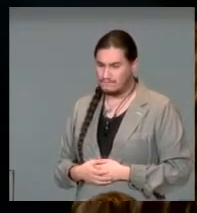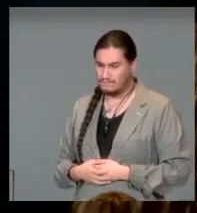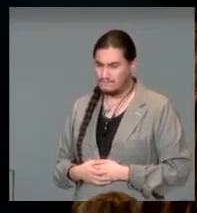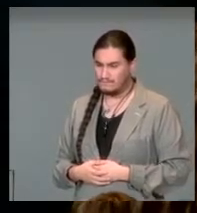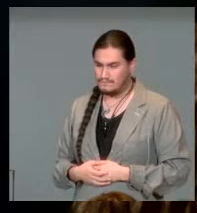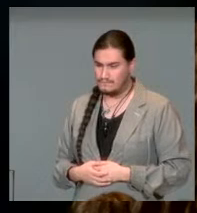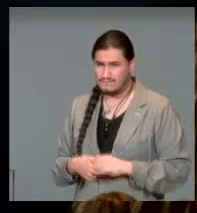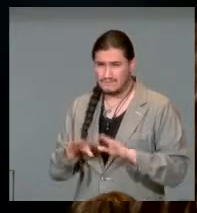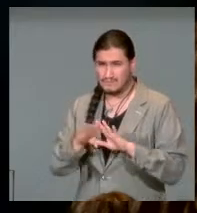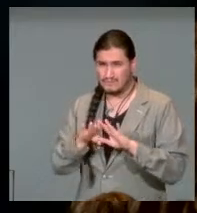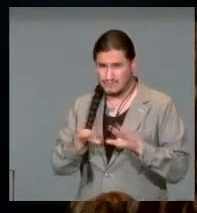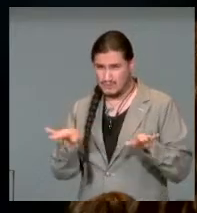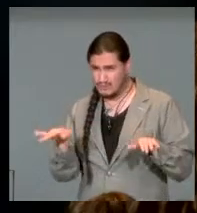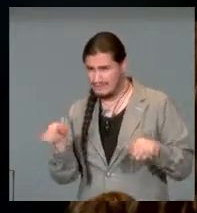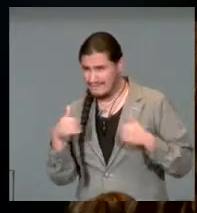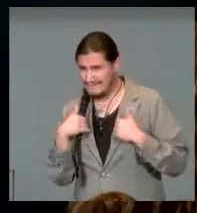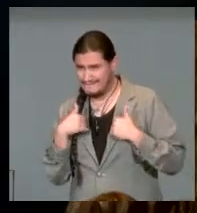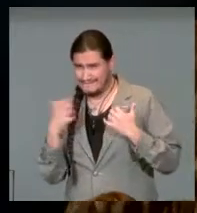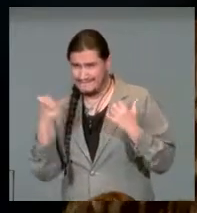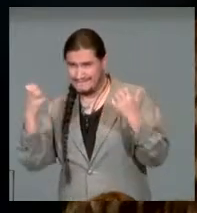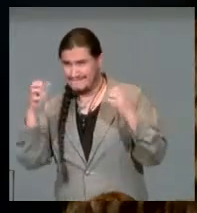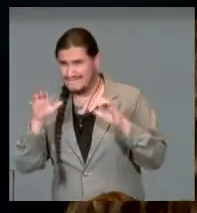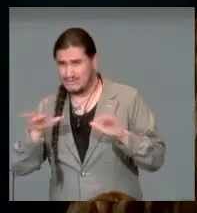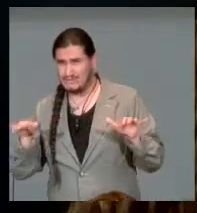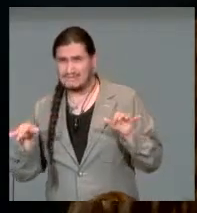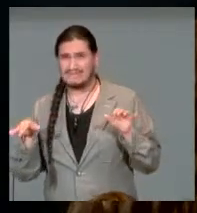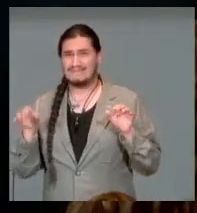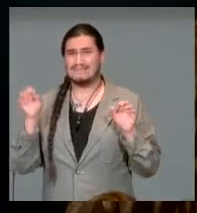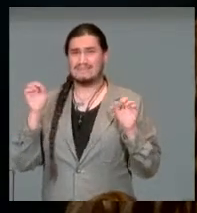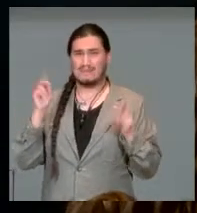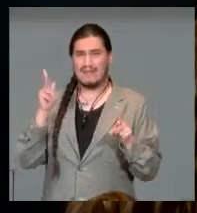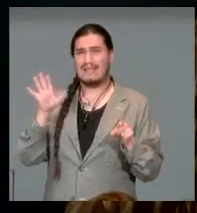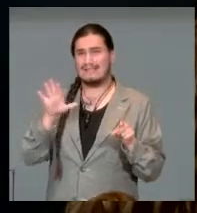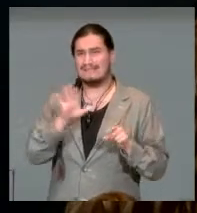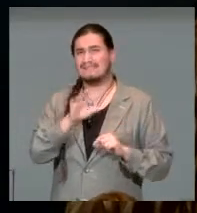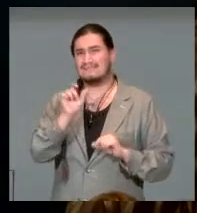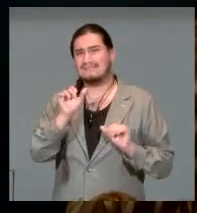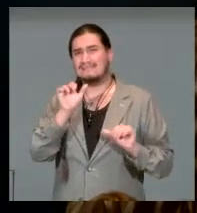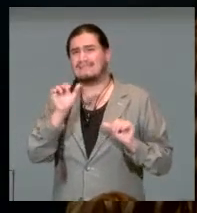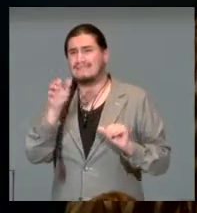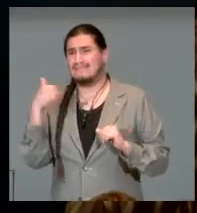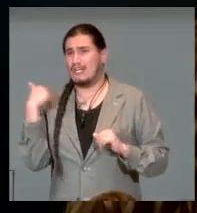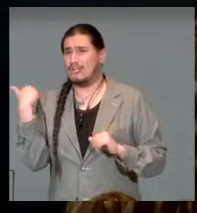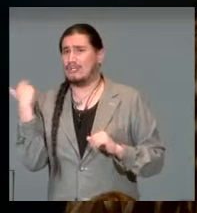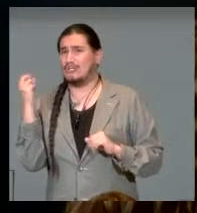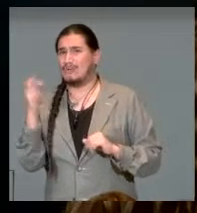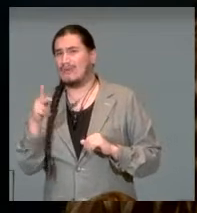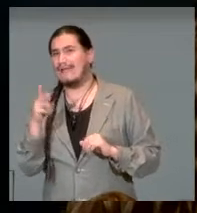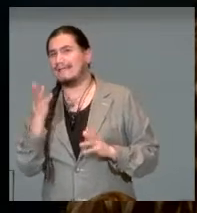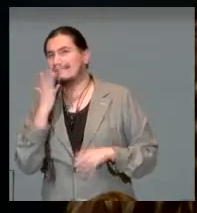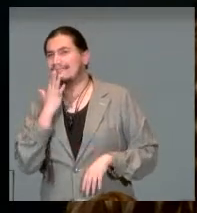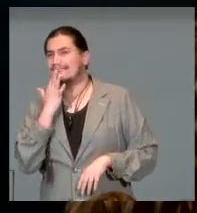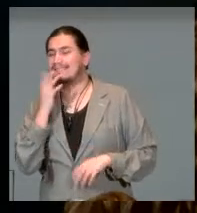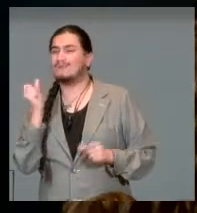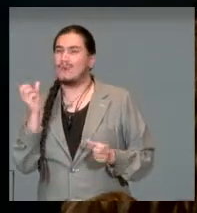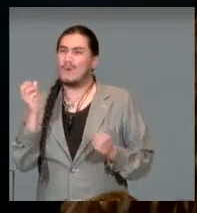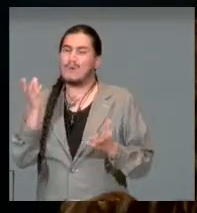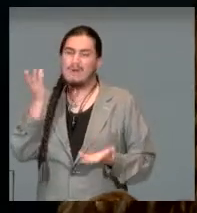Children in the audience, are there children? So, oh, well, younger than, okay. So